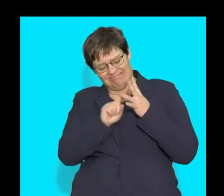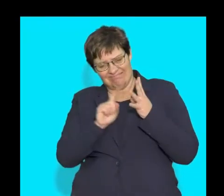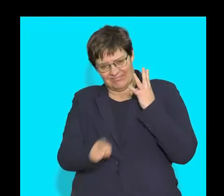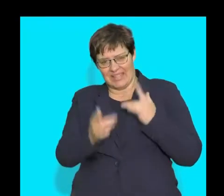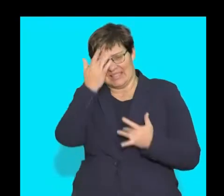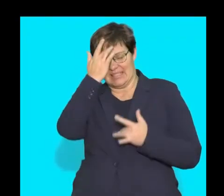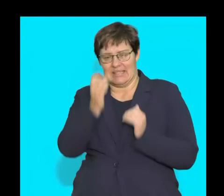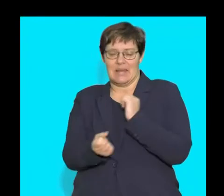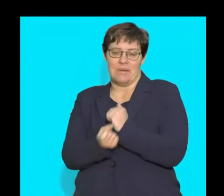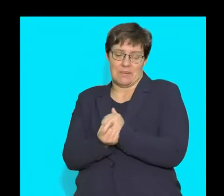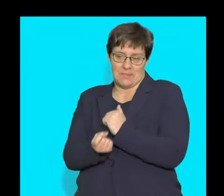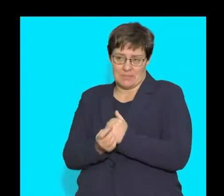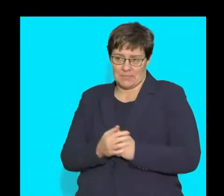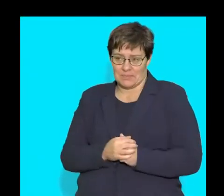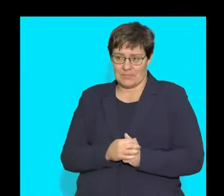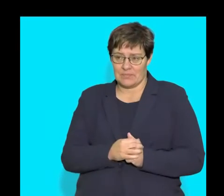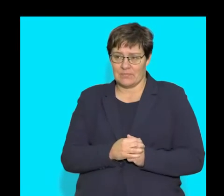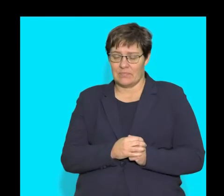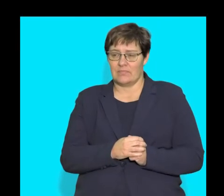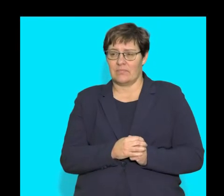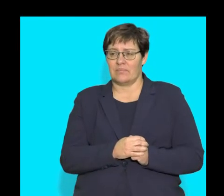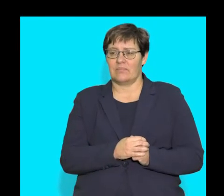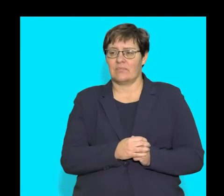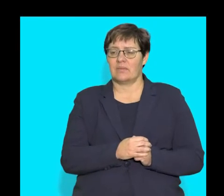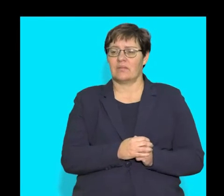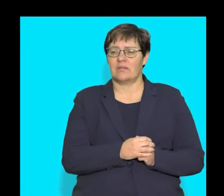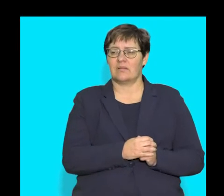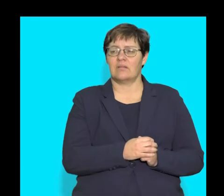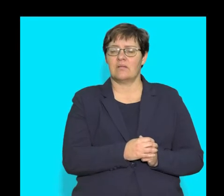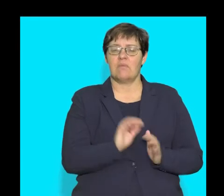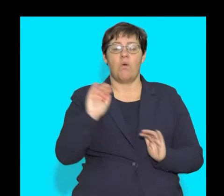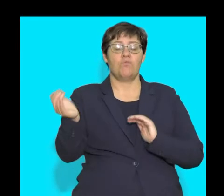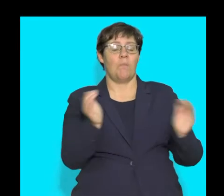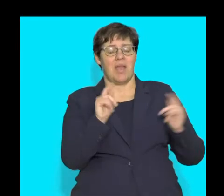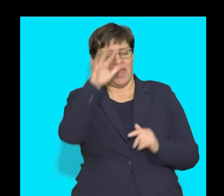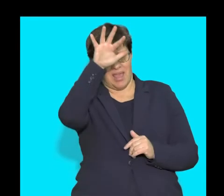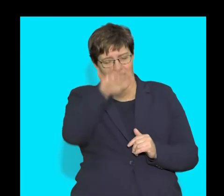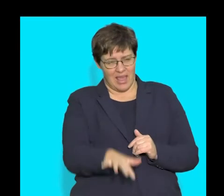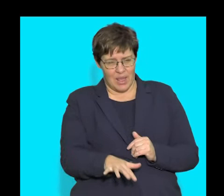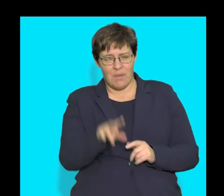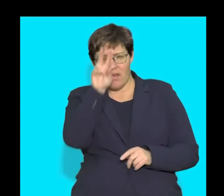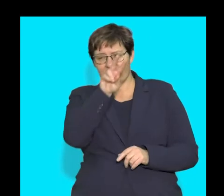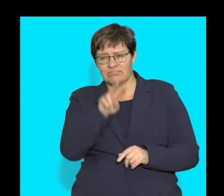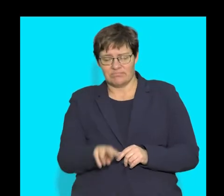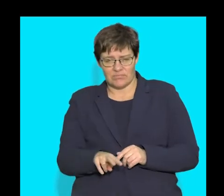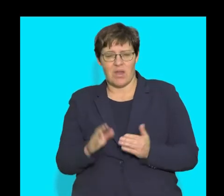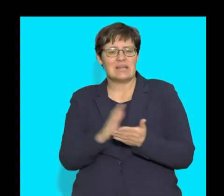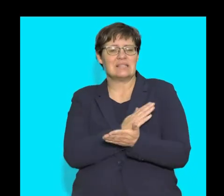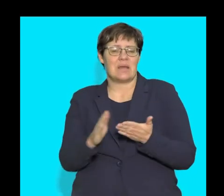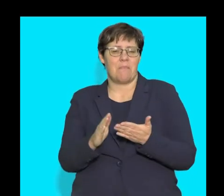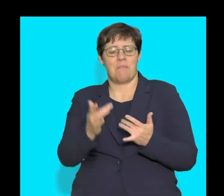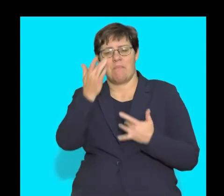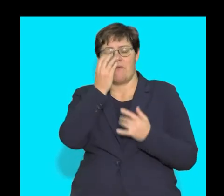number of different disorders or diseases. Okay, as we compare them, we'll have a quick overview of